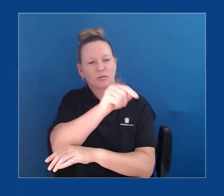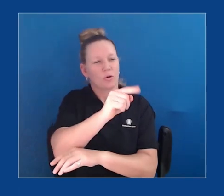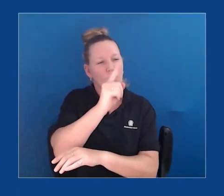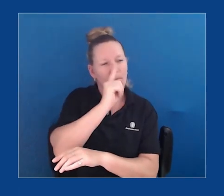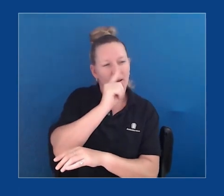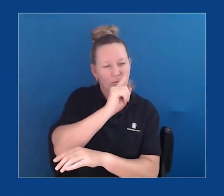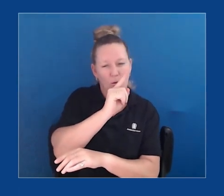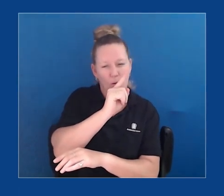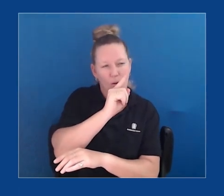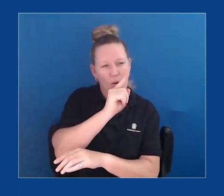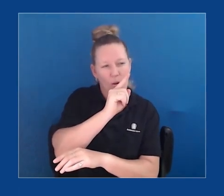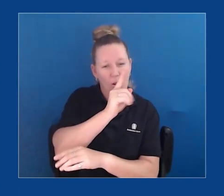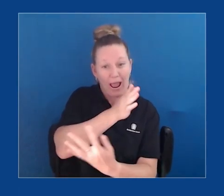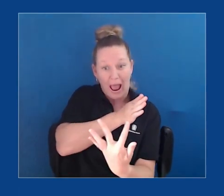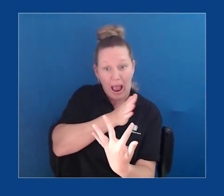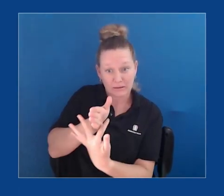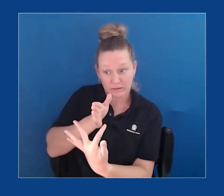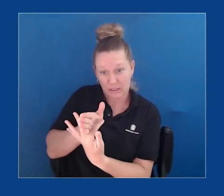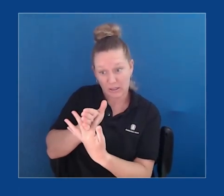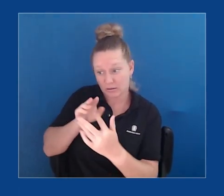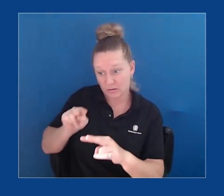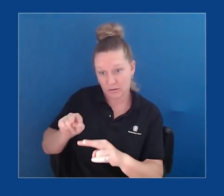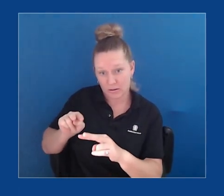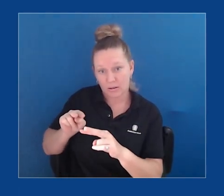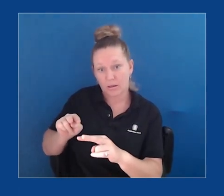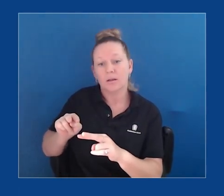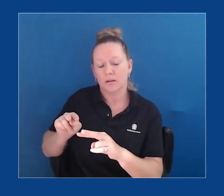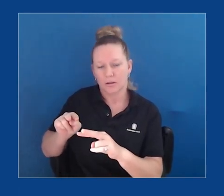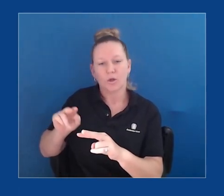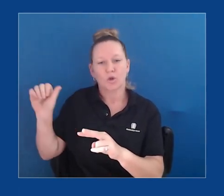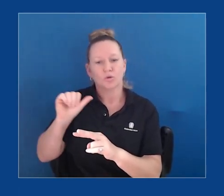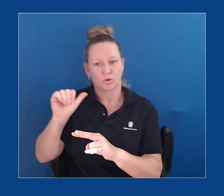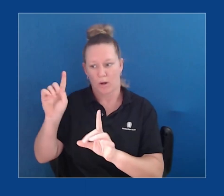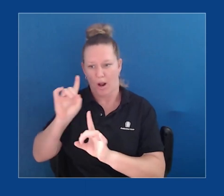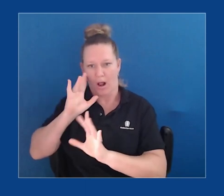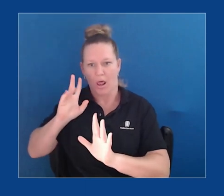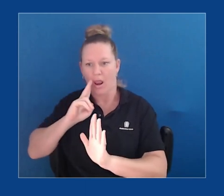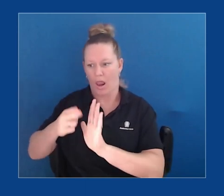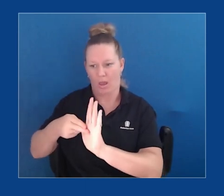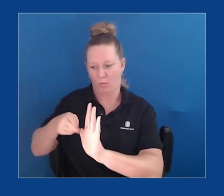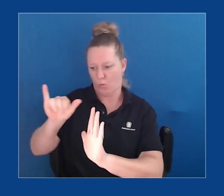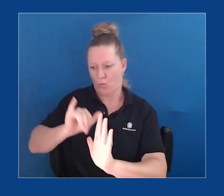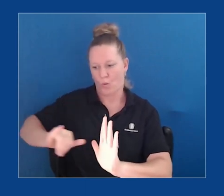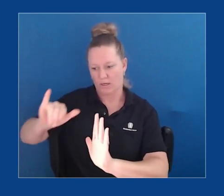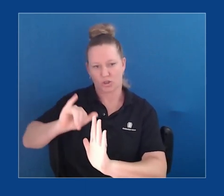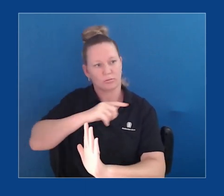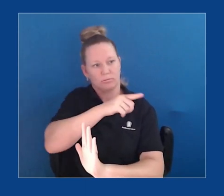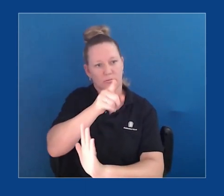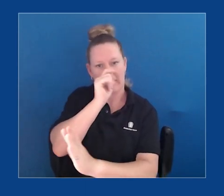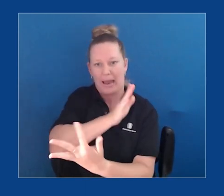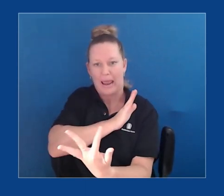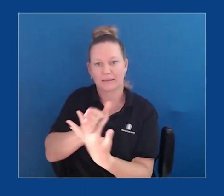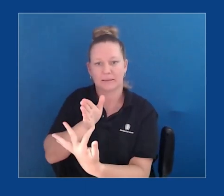should be clearly identified as such, and that information should be shared